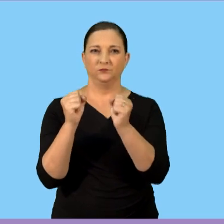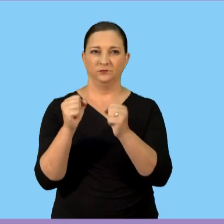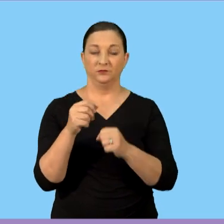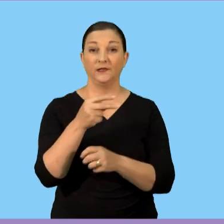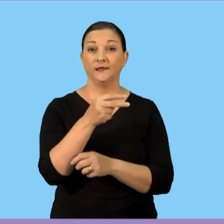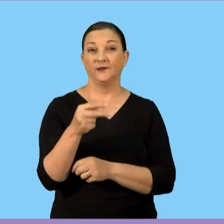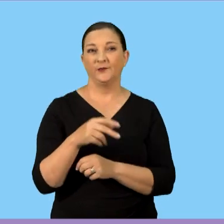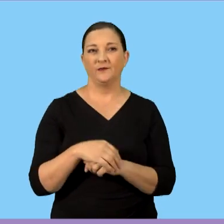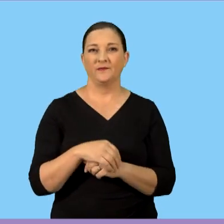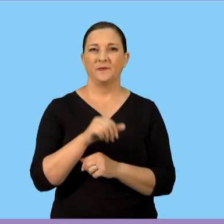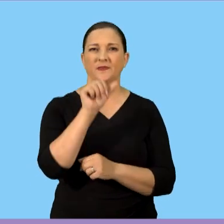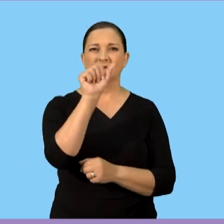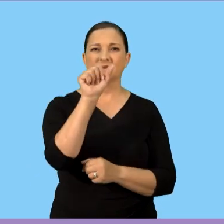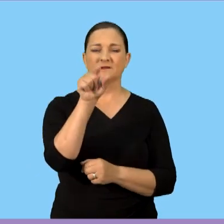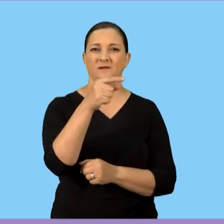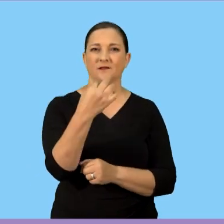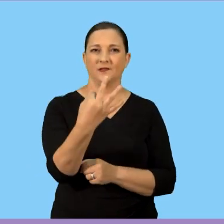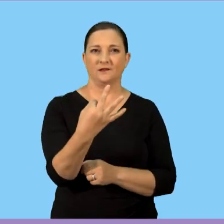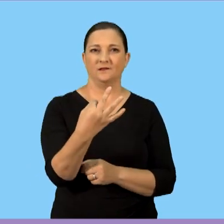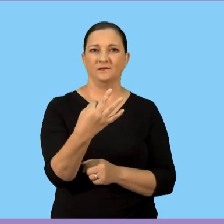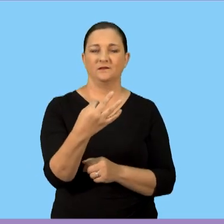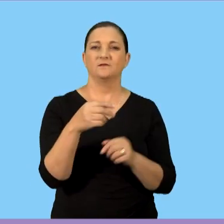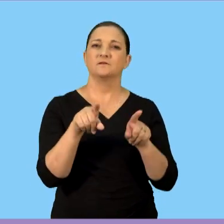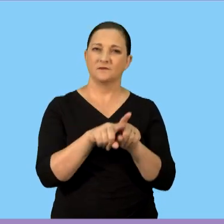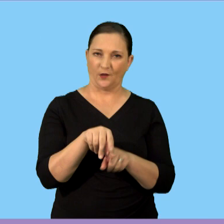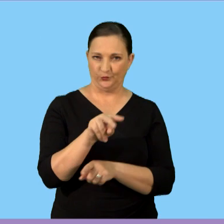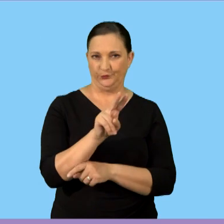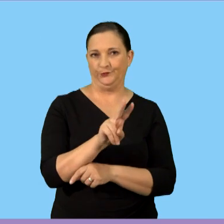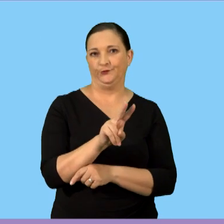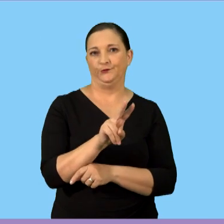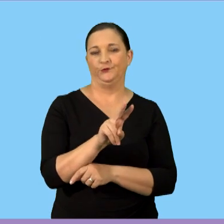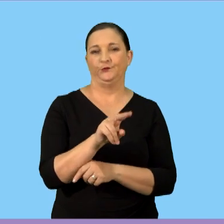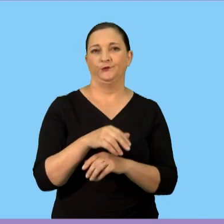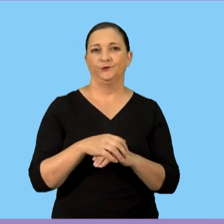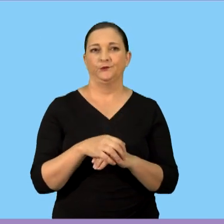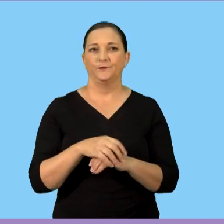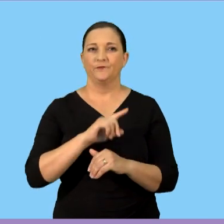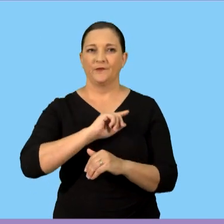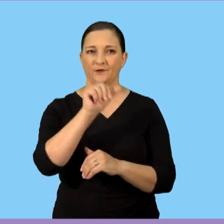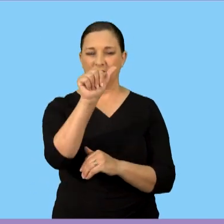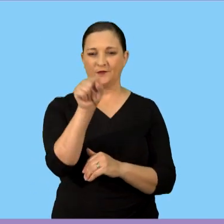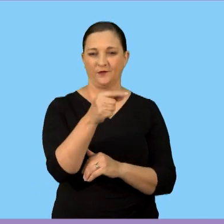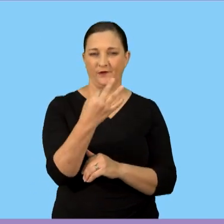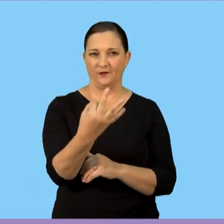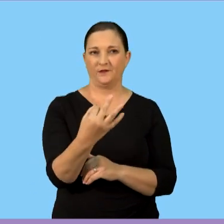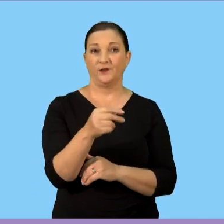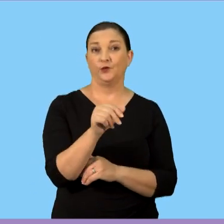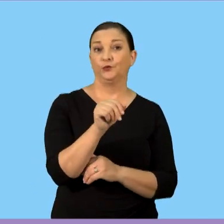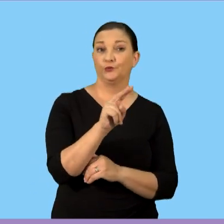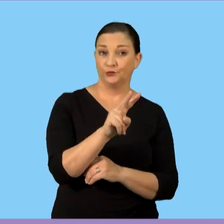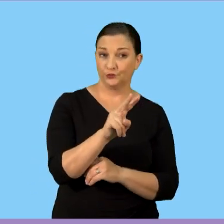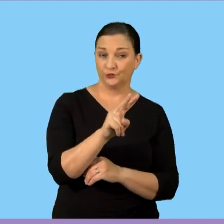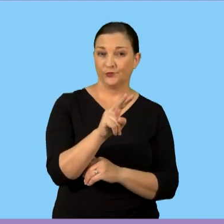And how much is 6/3? This is 2, and that is going to be 2